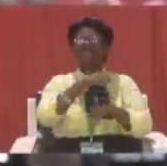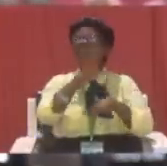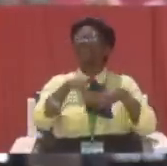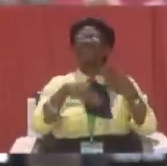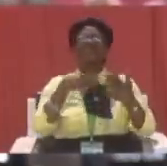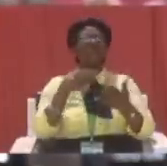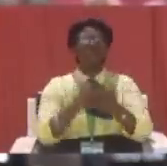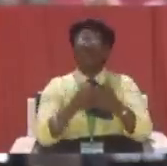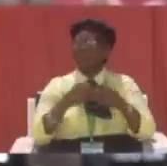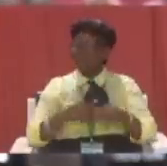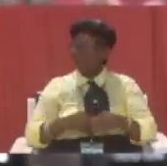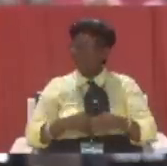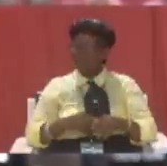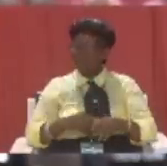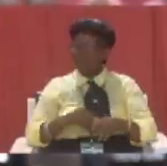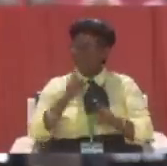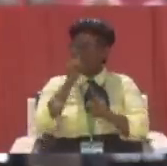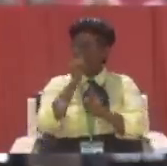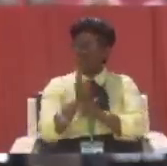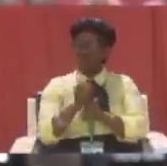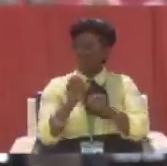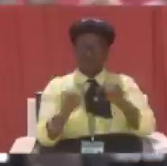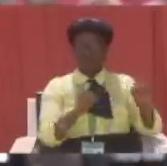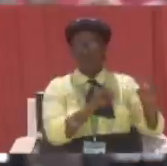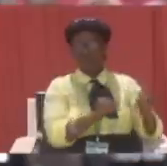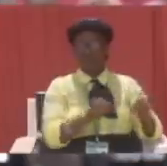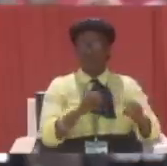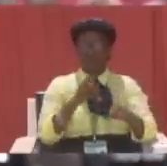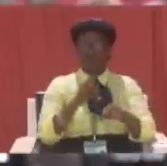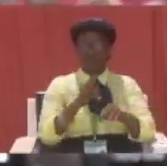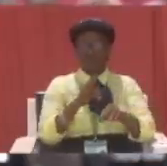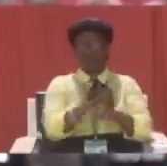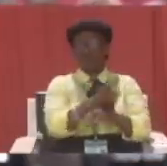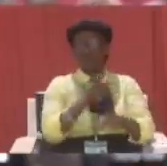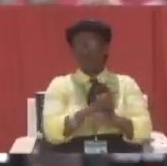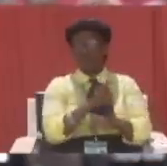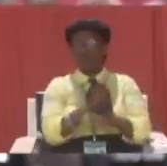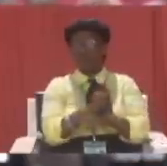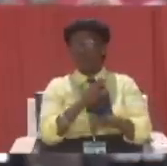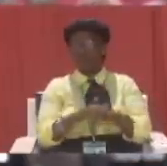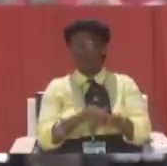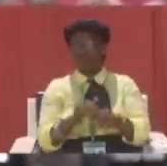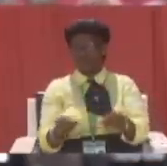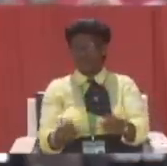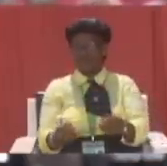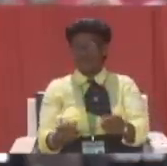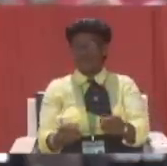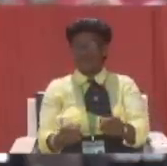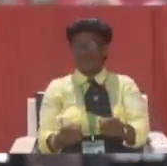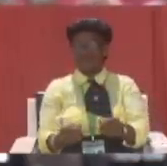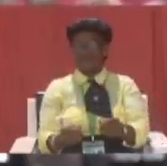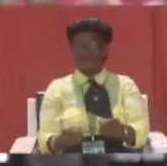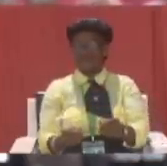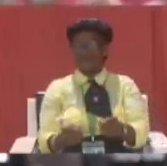Just put some wood into the ground, put roof on top, and build wall